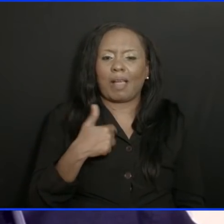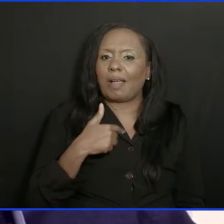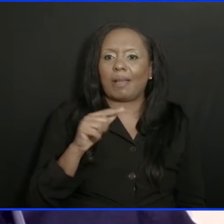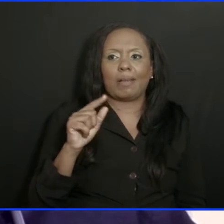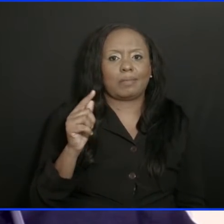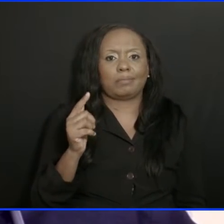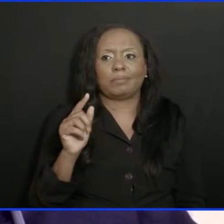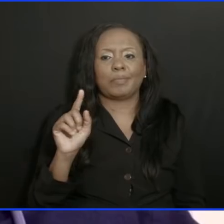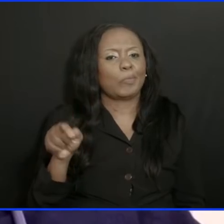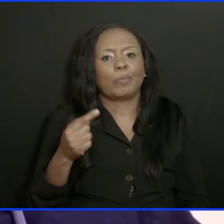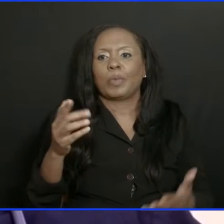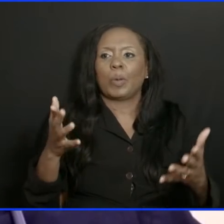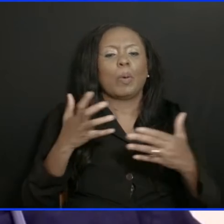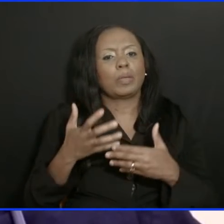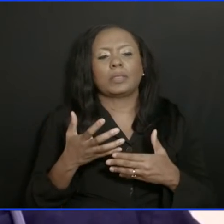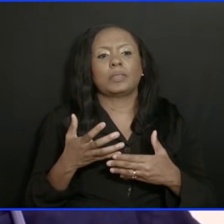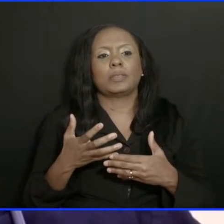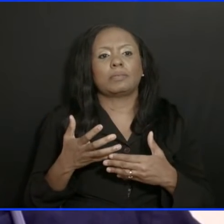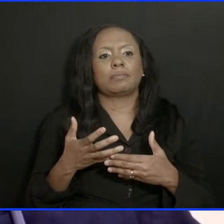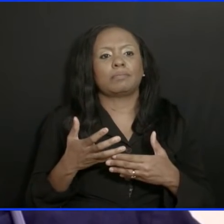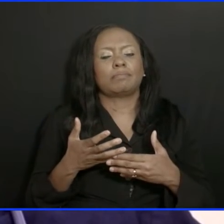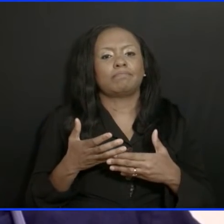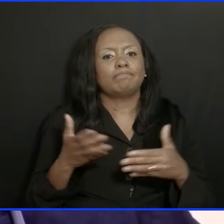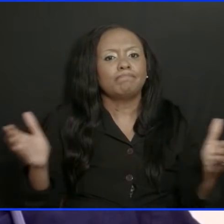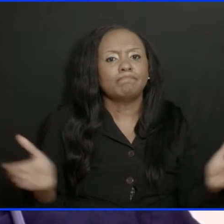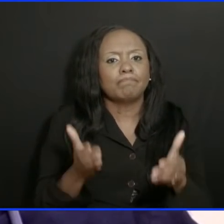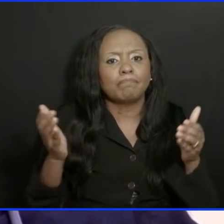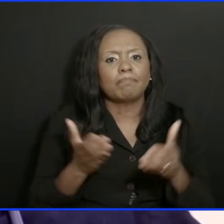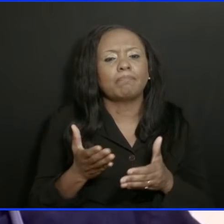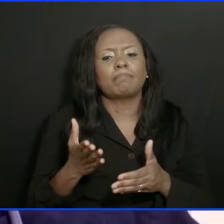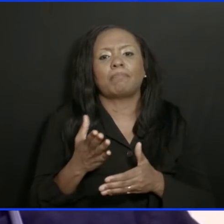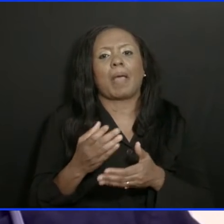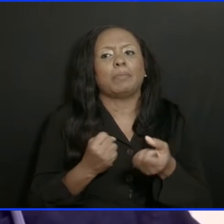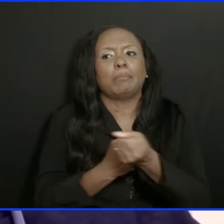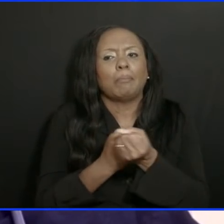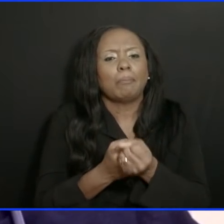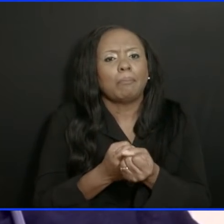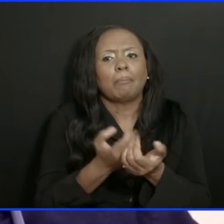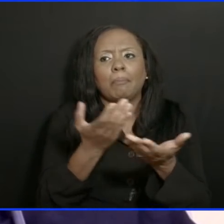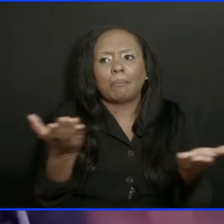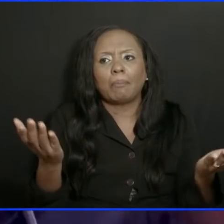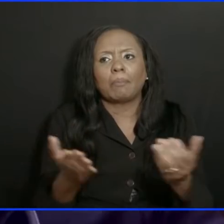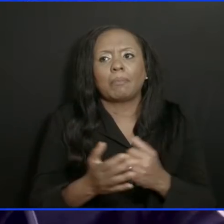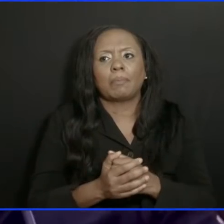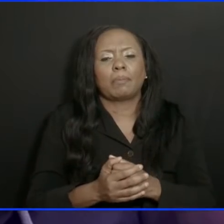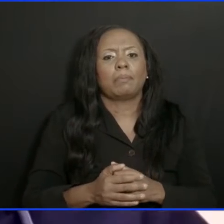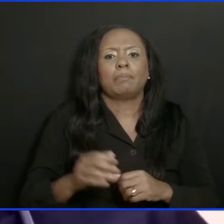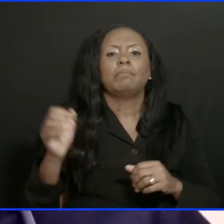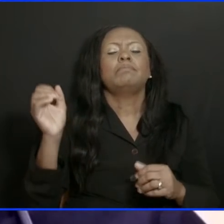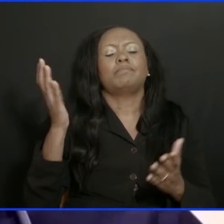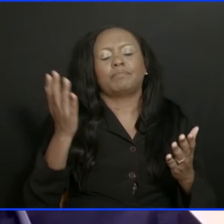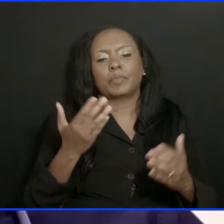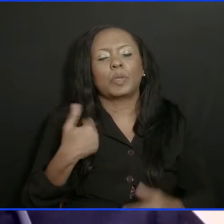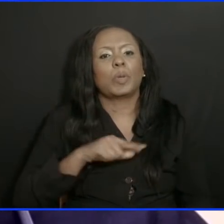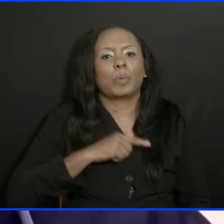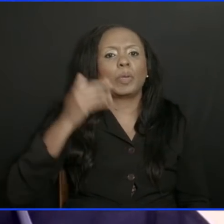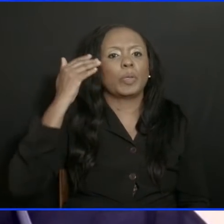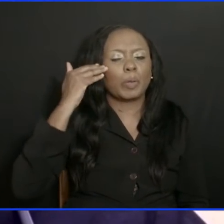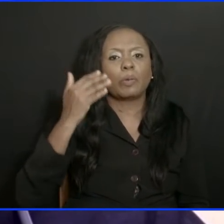the general public. You know, yes, a storm may be coming, and I've been down this path